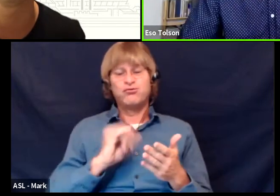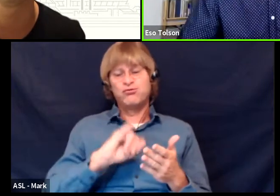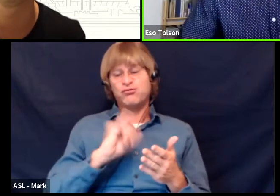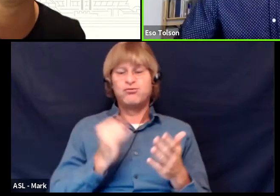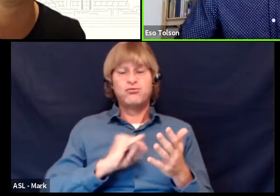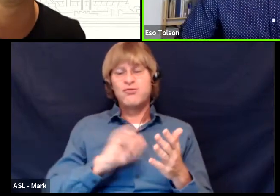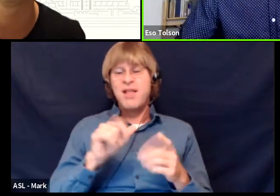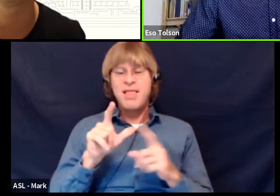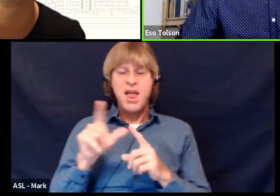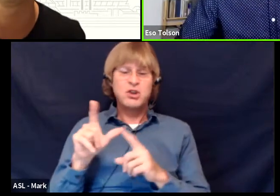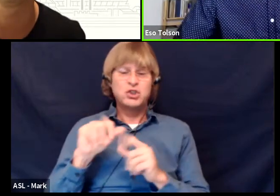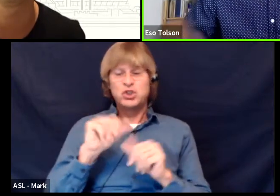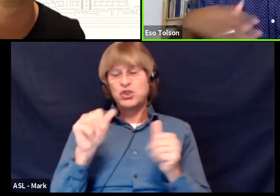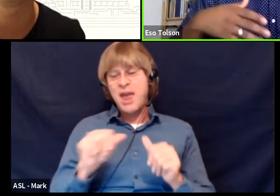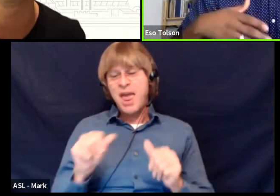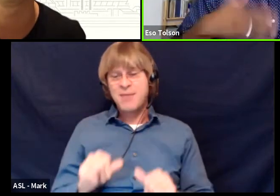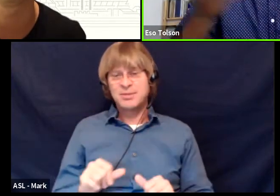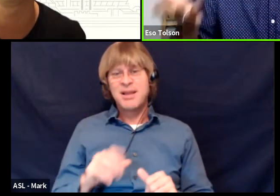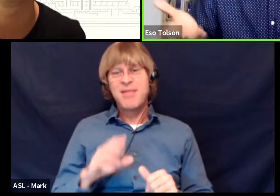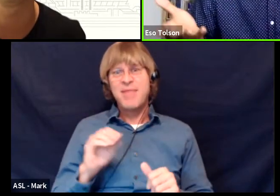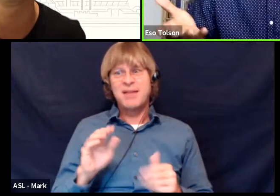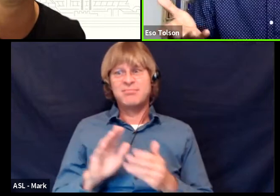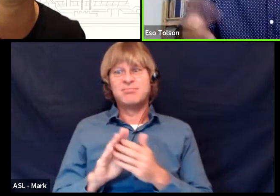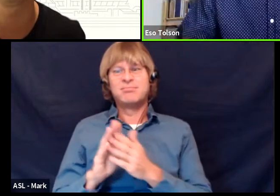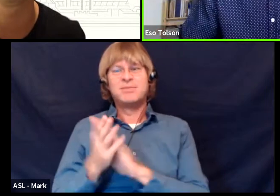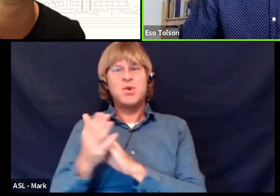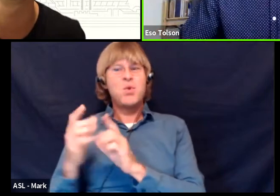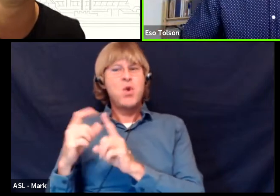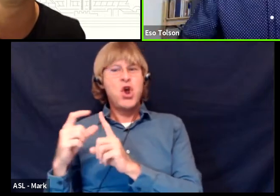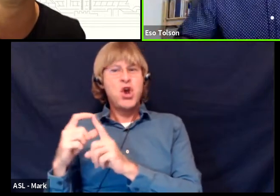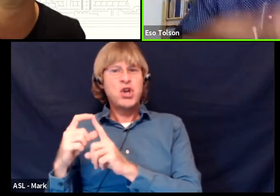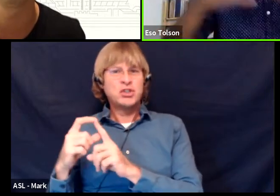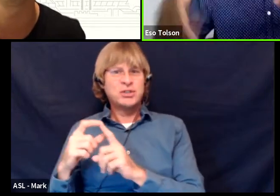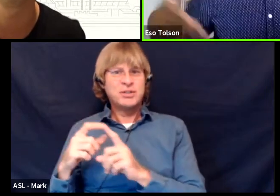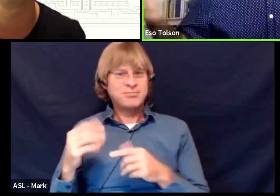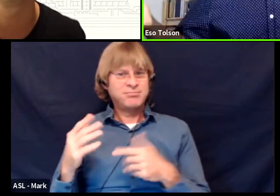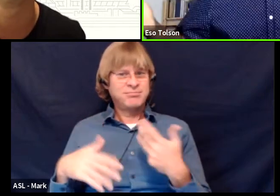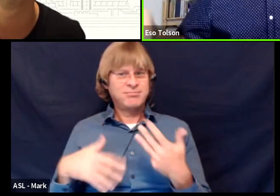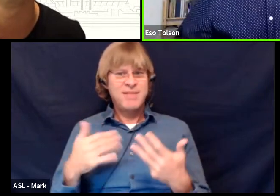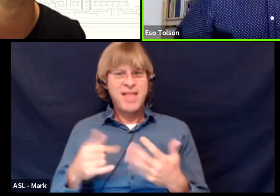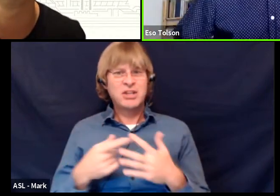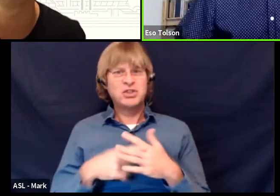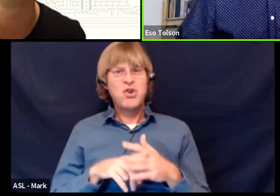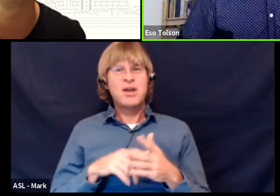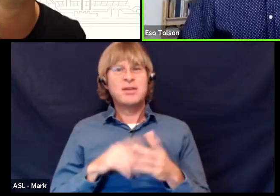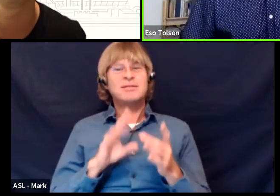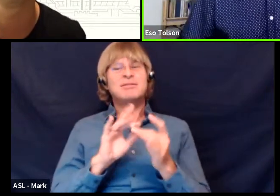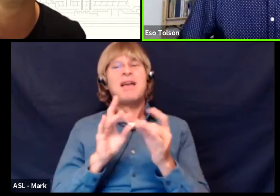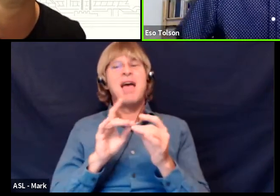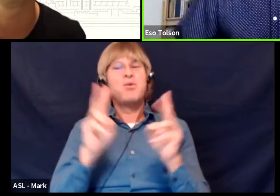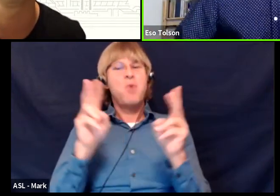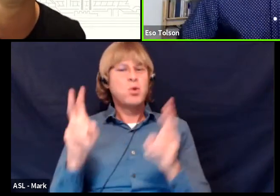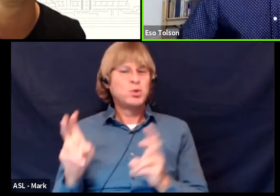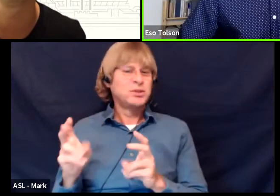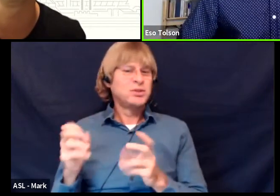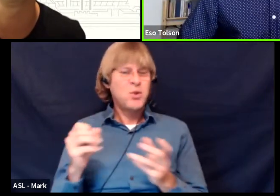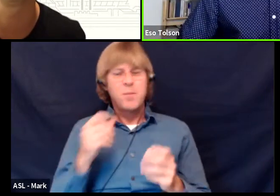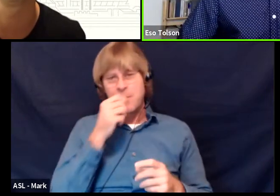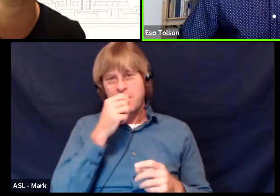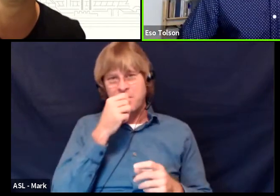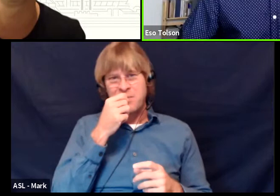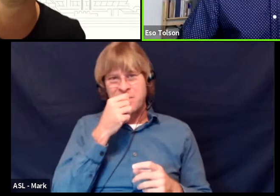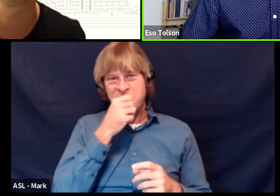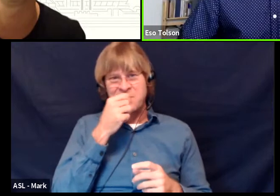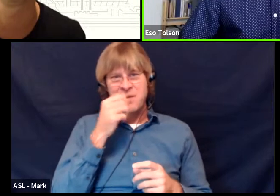letters that ended up turning into words. And then I started saying some stuff after that.